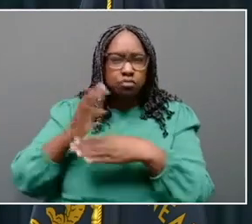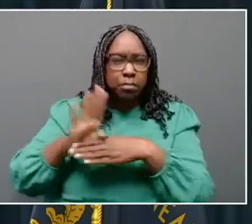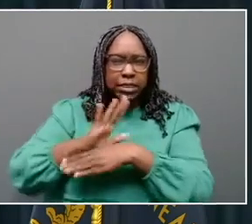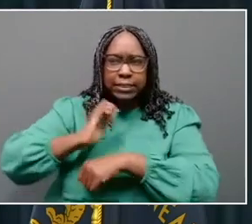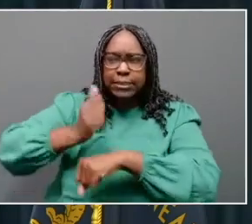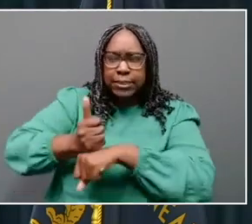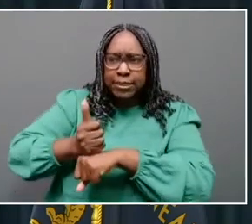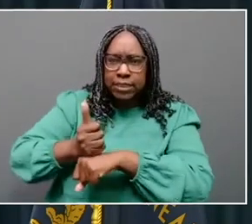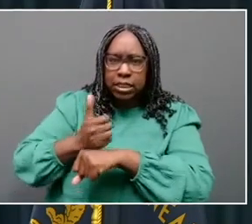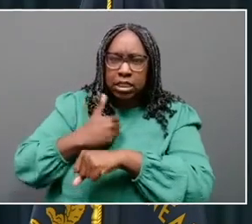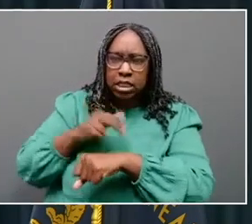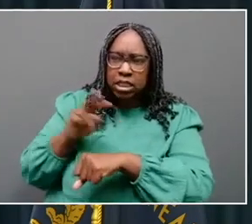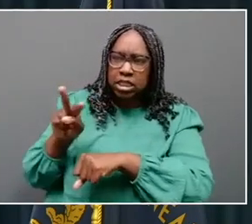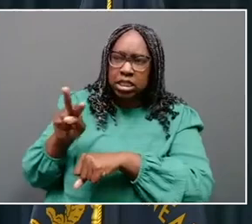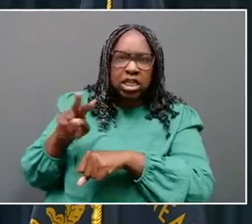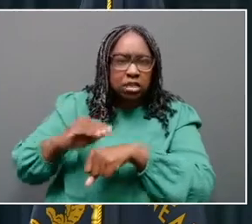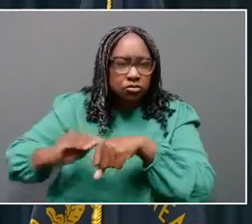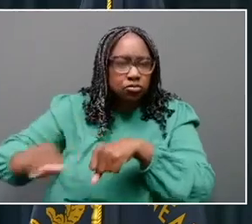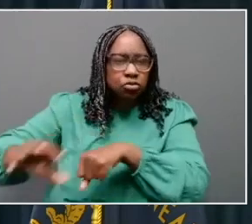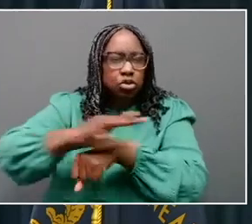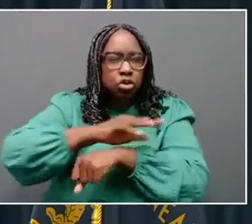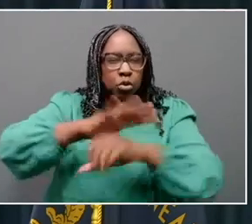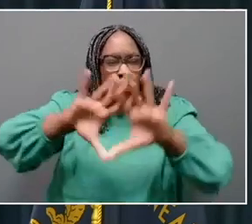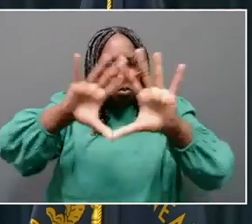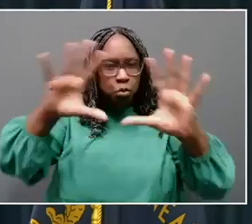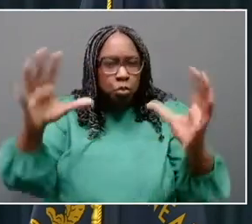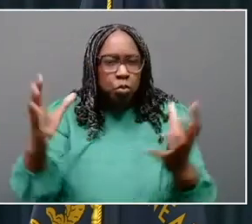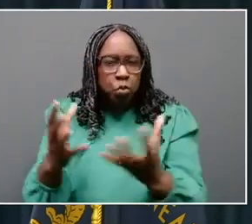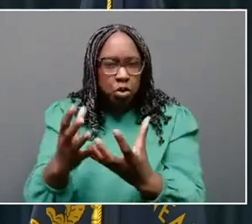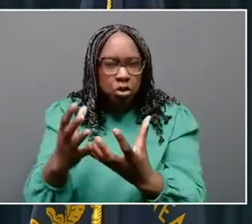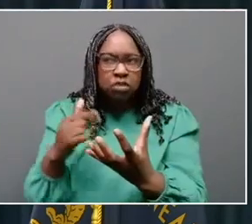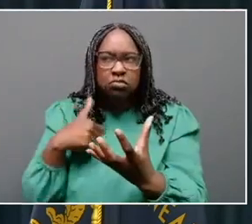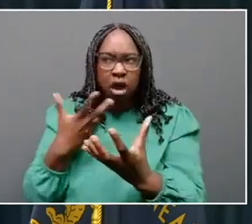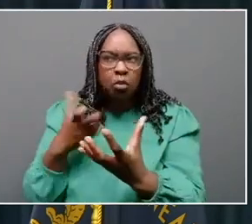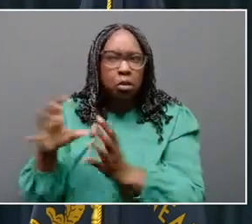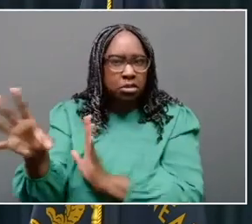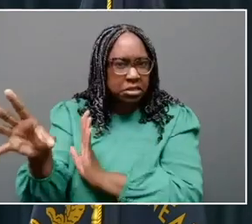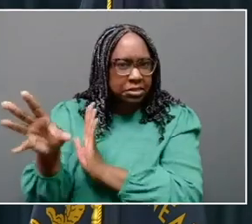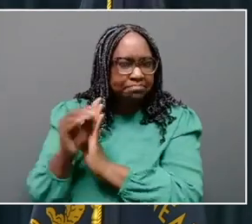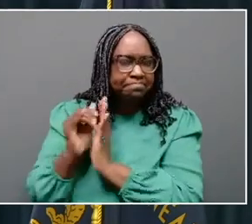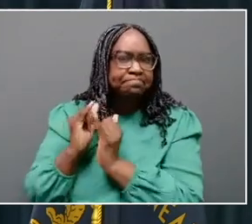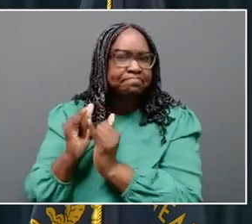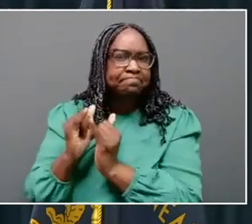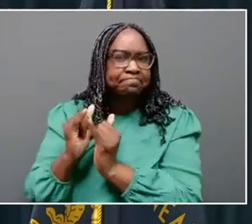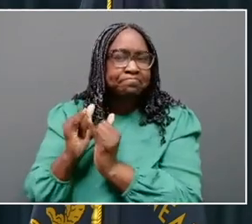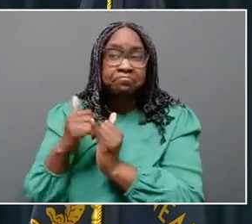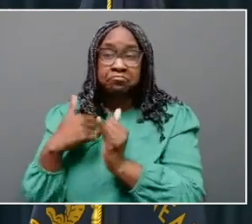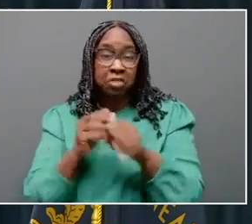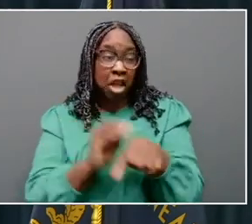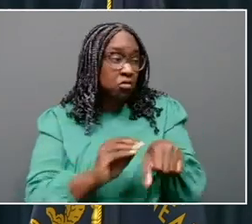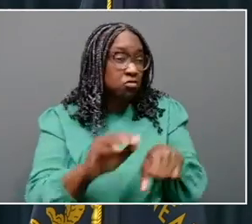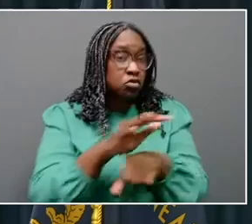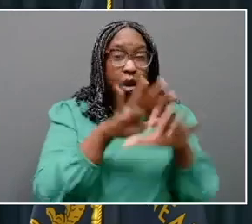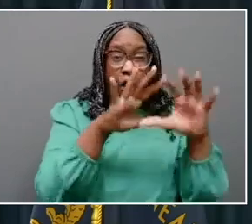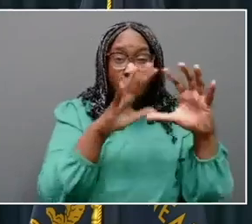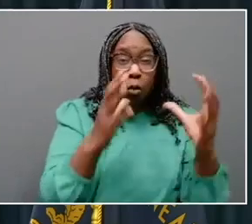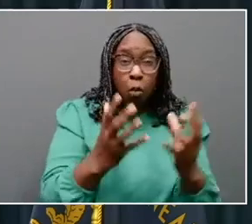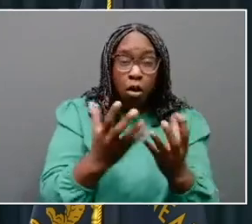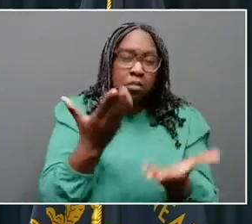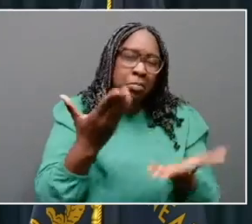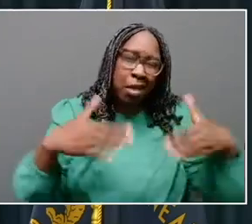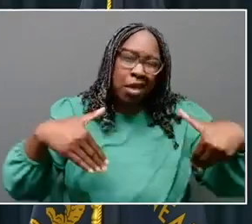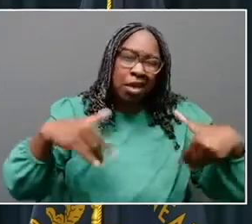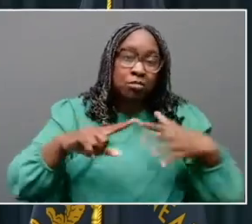the world that I hope to emulate and I hope to follow. I may not be able to meet the whole world, but I'm going to start with Eastern Kentucky. I'd